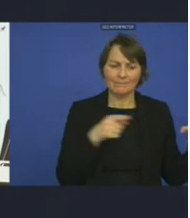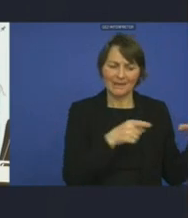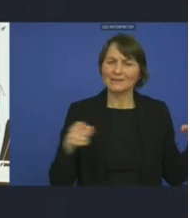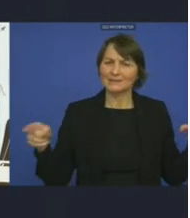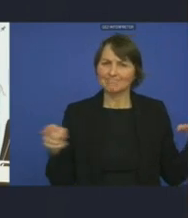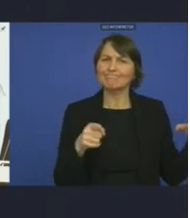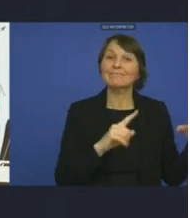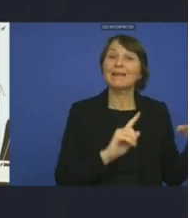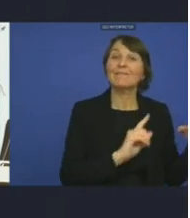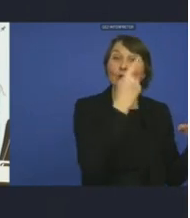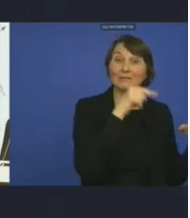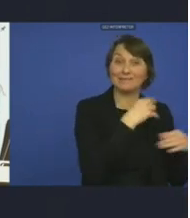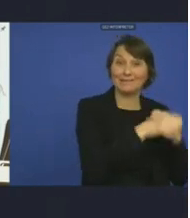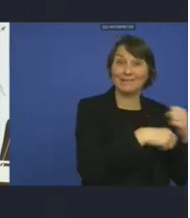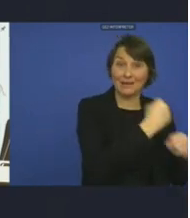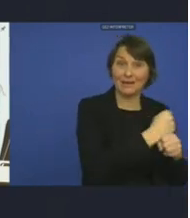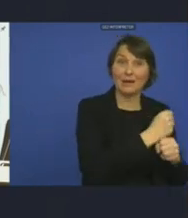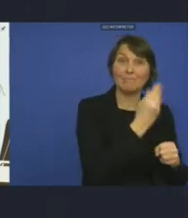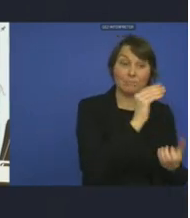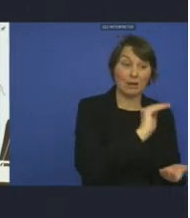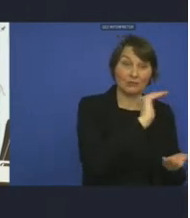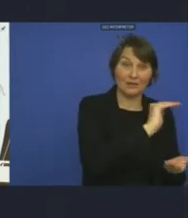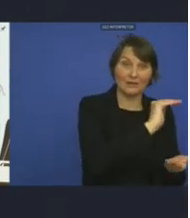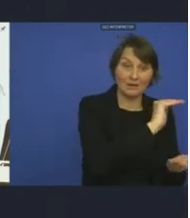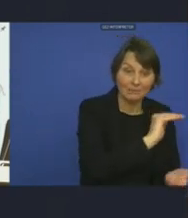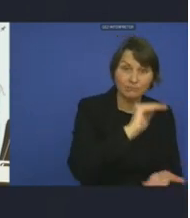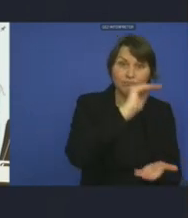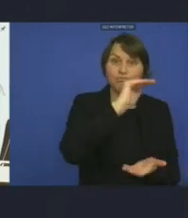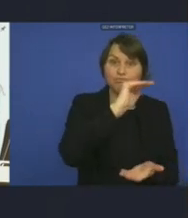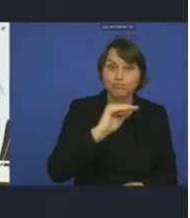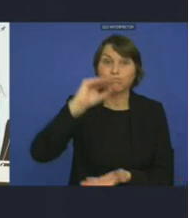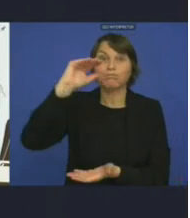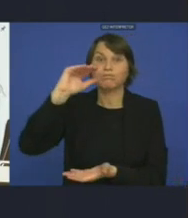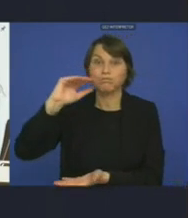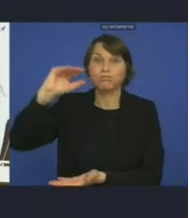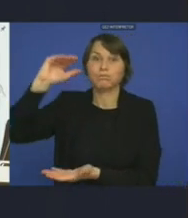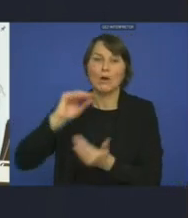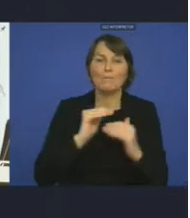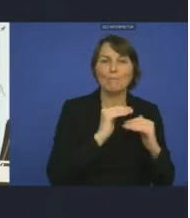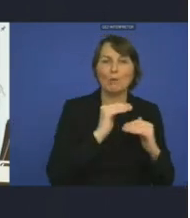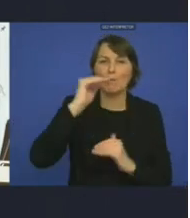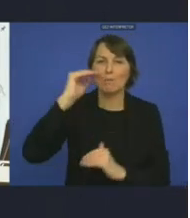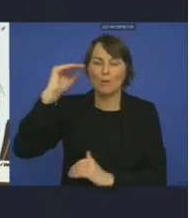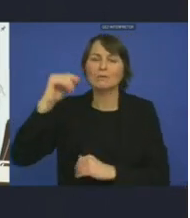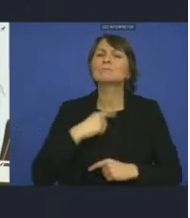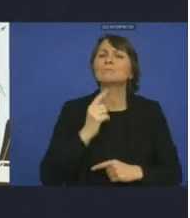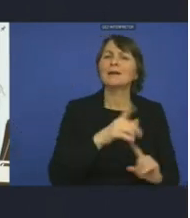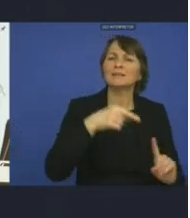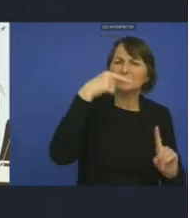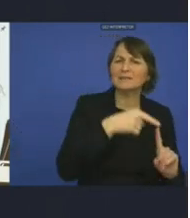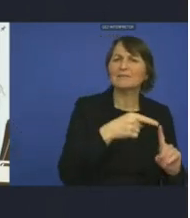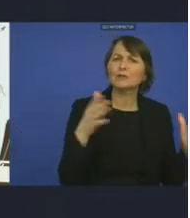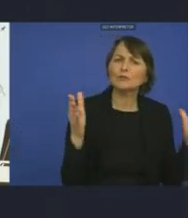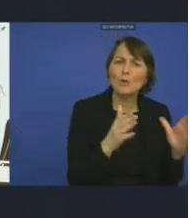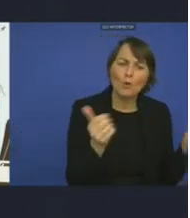in the year after. And especially the small cooperation partnerships and the not-for-profit sport events are the